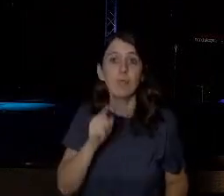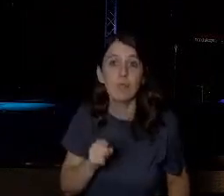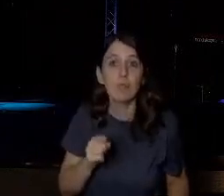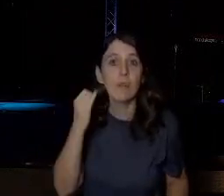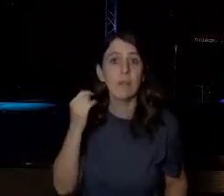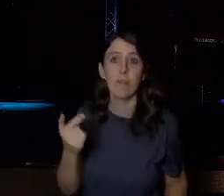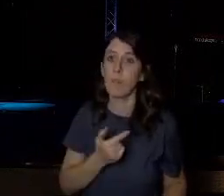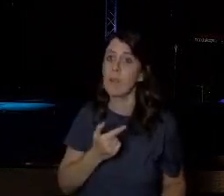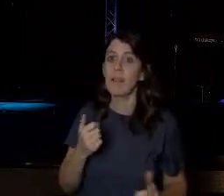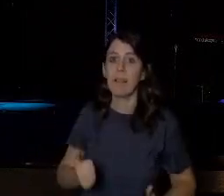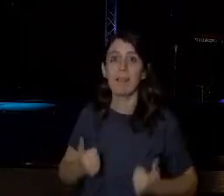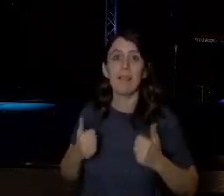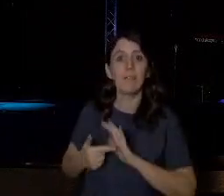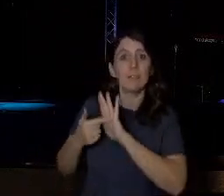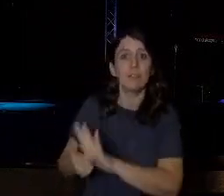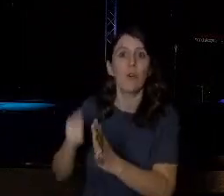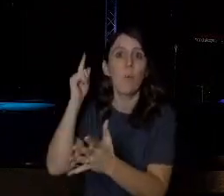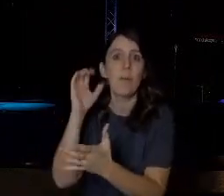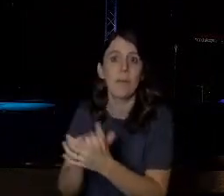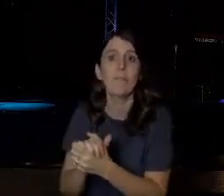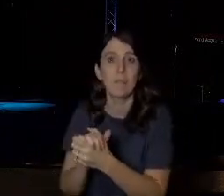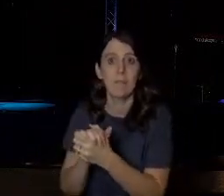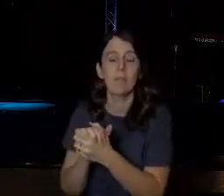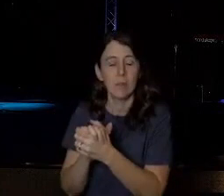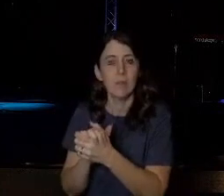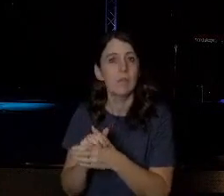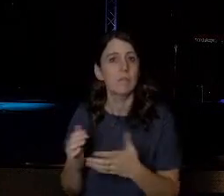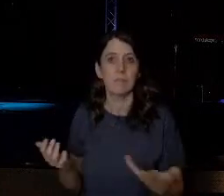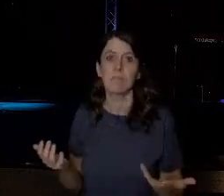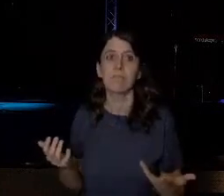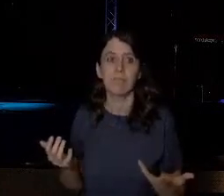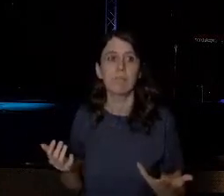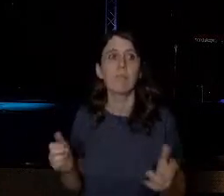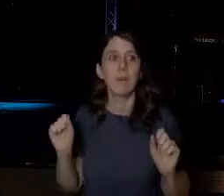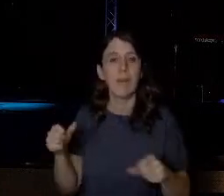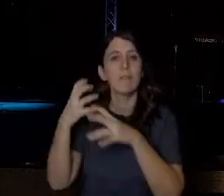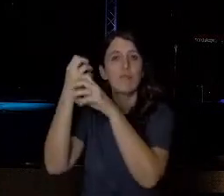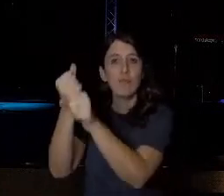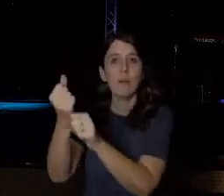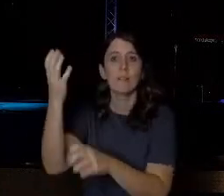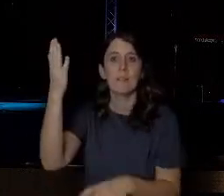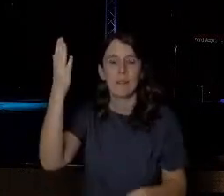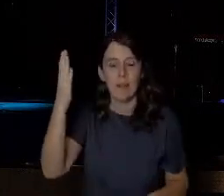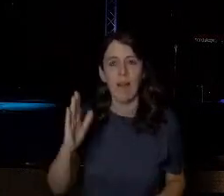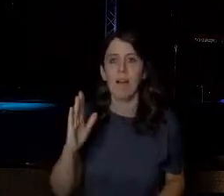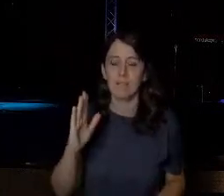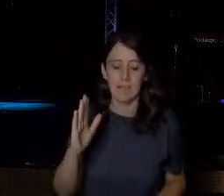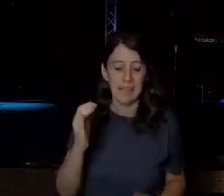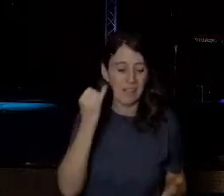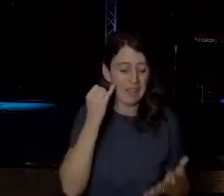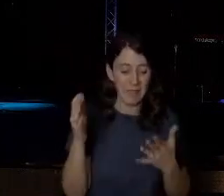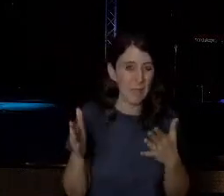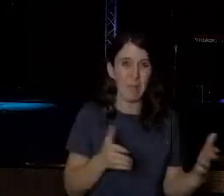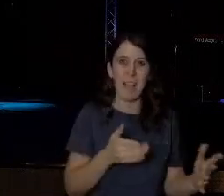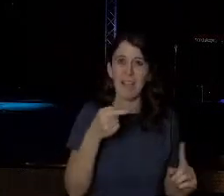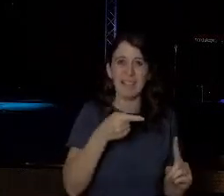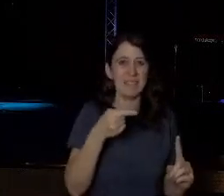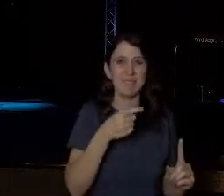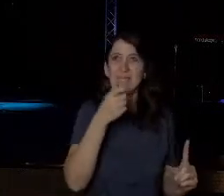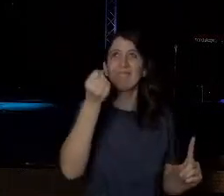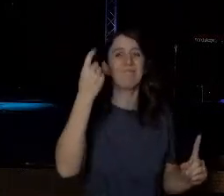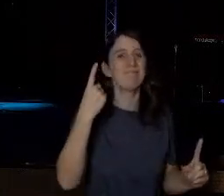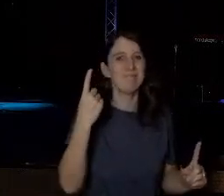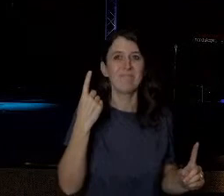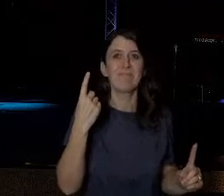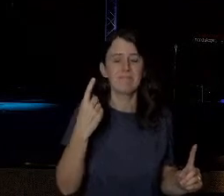and move like a church like we believe it, then I think we will be able to trust God, even if the plan doesn't immediately make